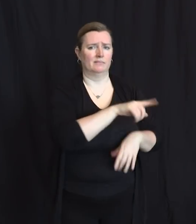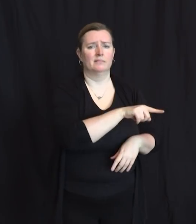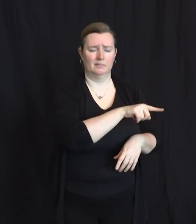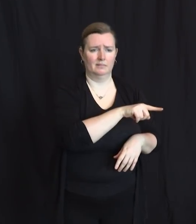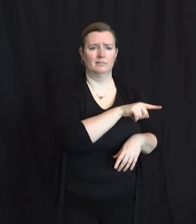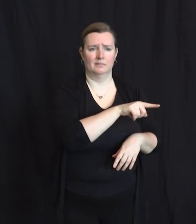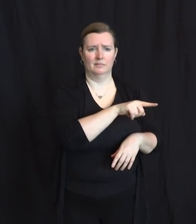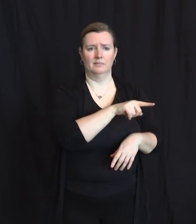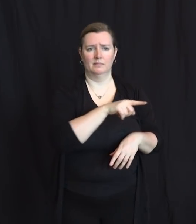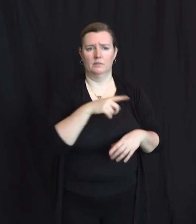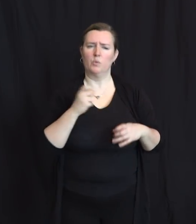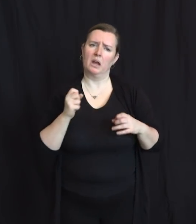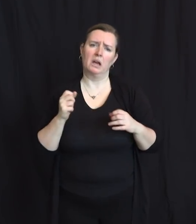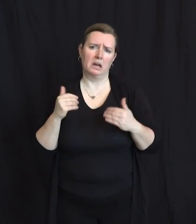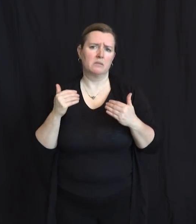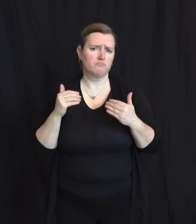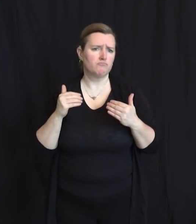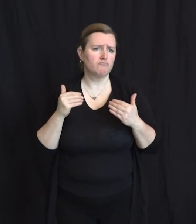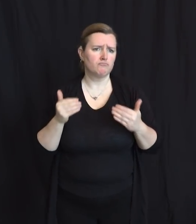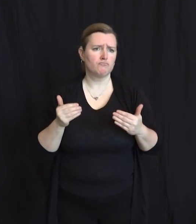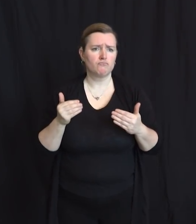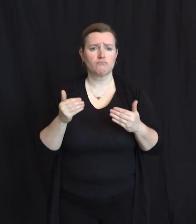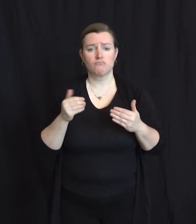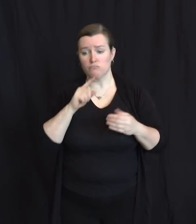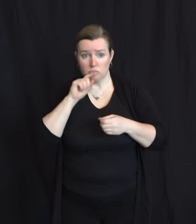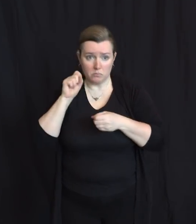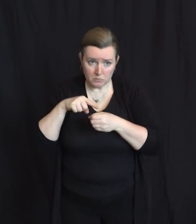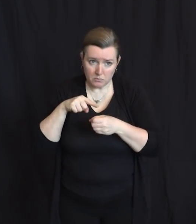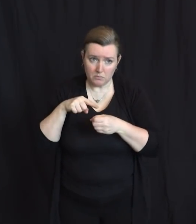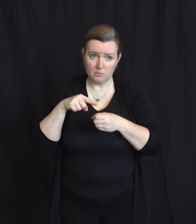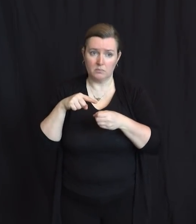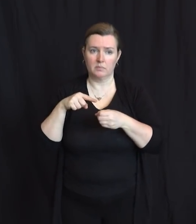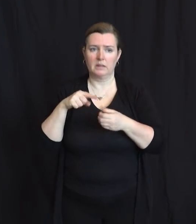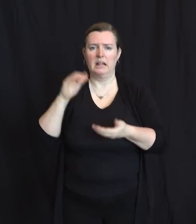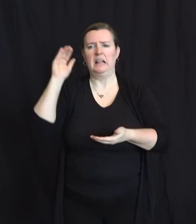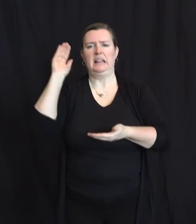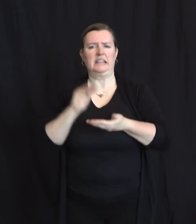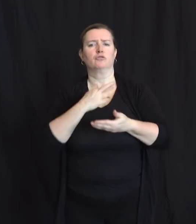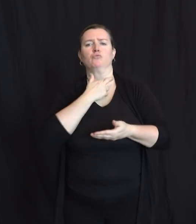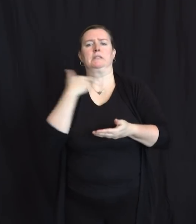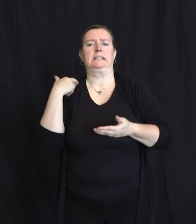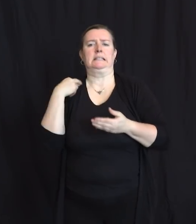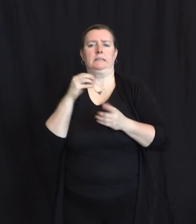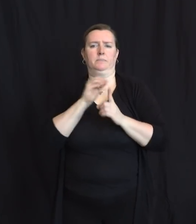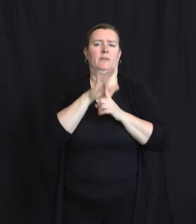collecting the samples by saliva, decreases exposure to healthcare professionals,